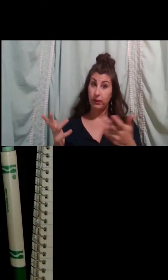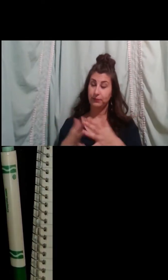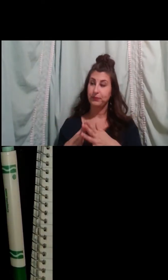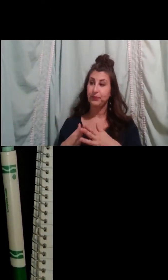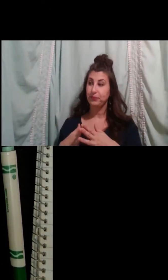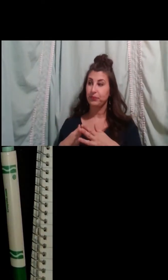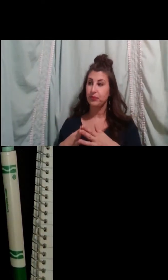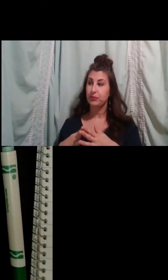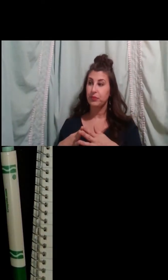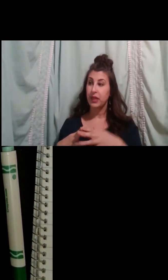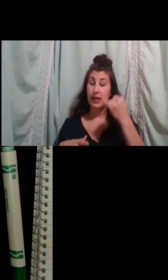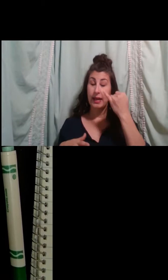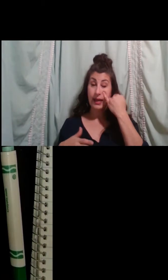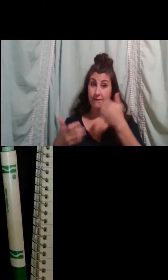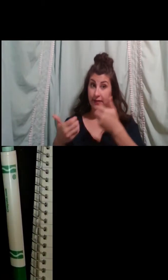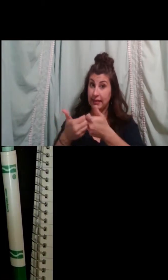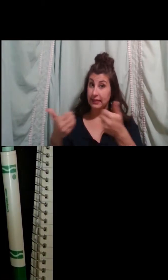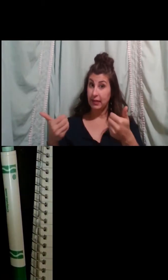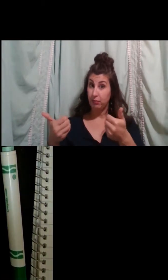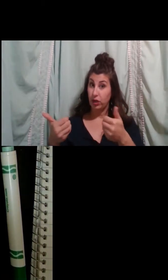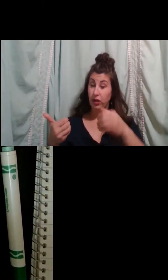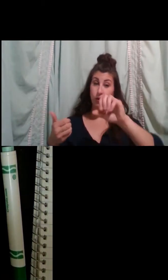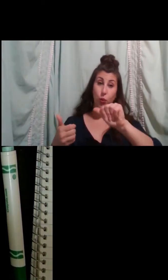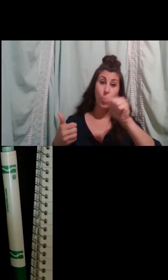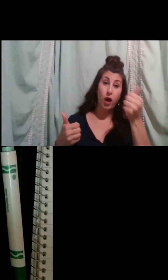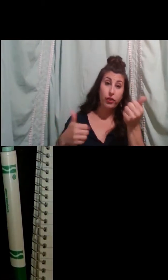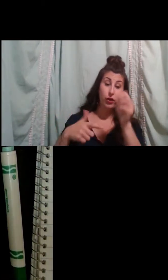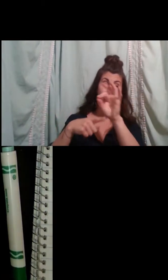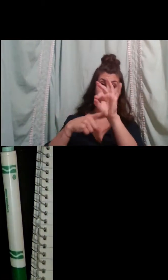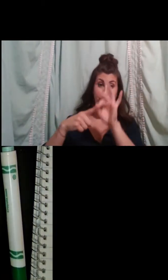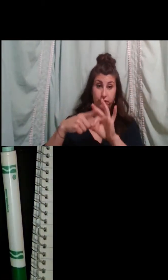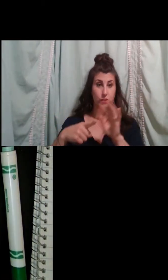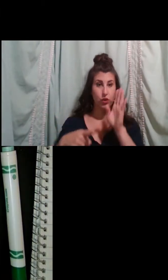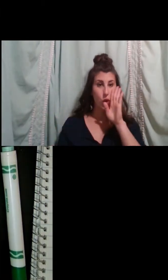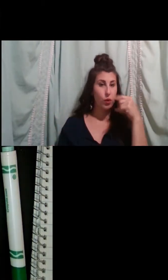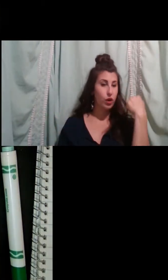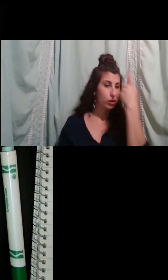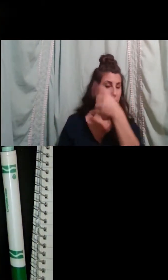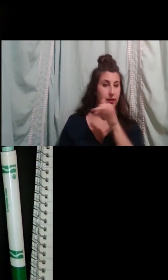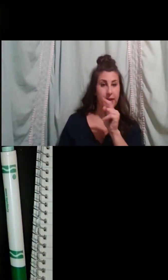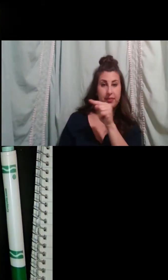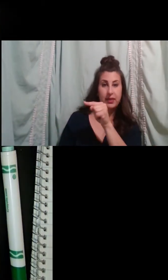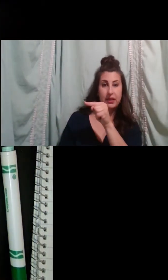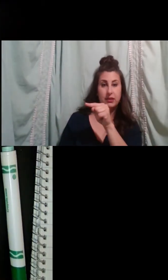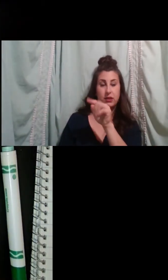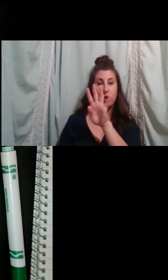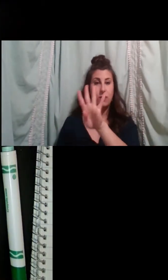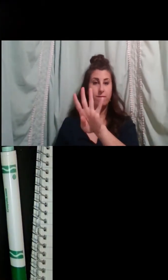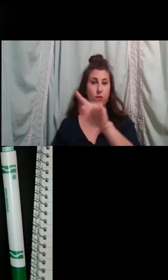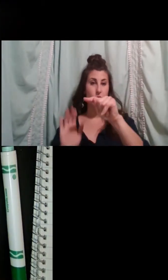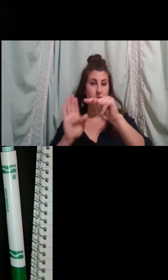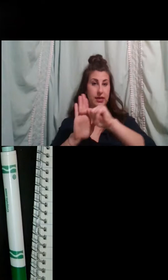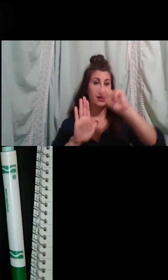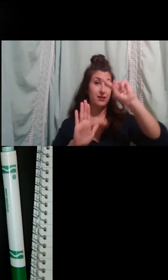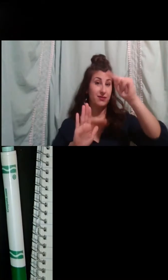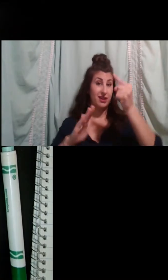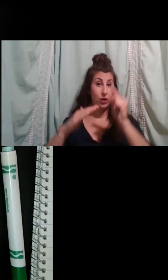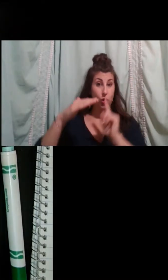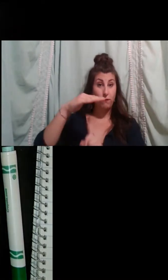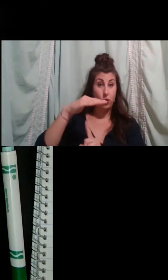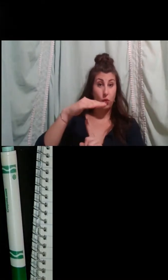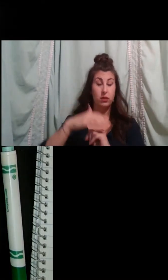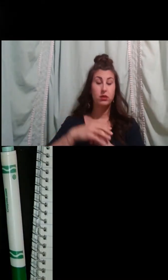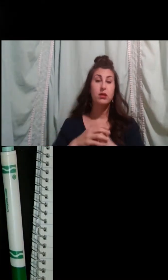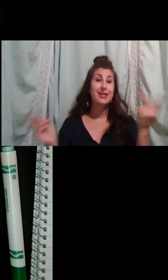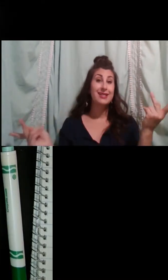I were to split this into fractions, other fractions, it would look like this. I would say 4 to the negative second over